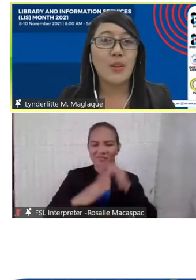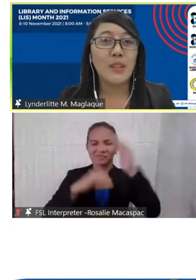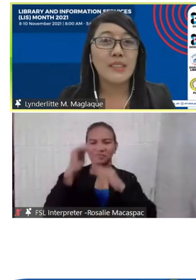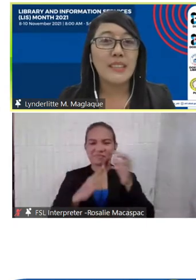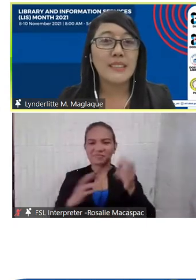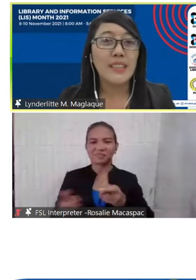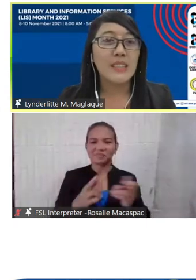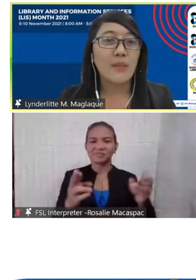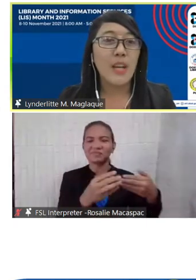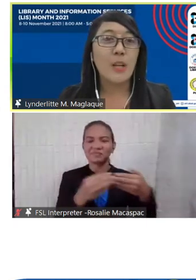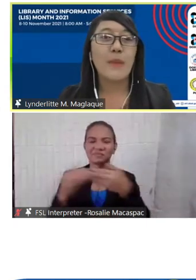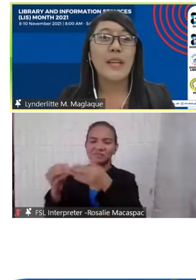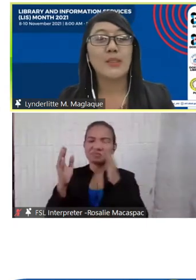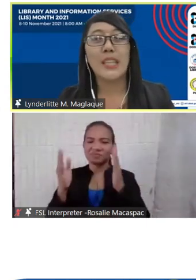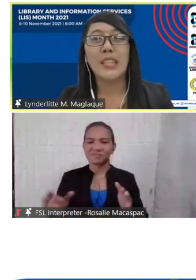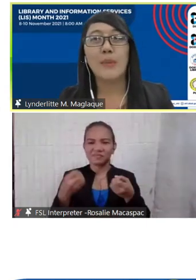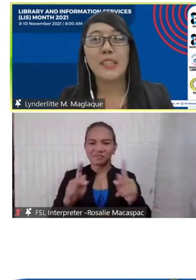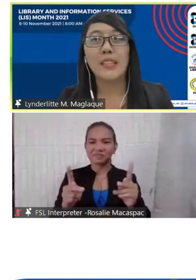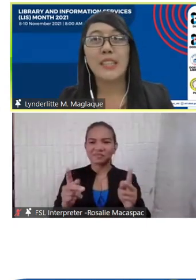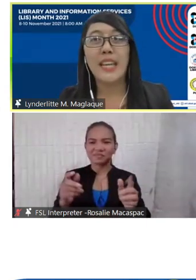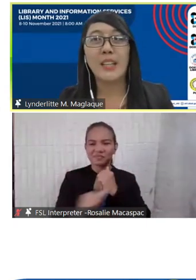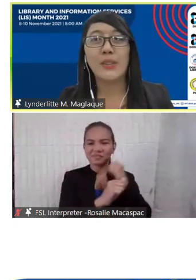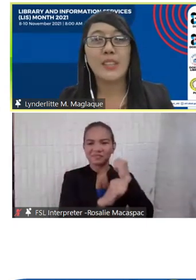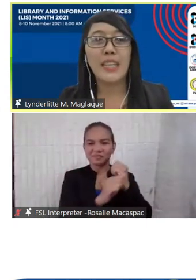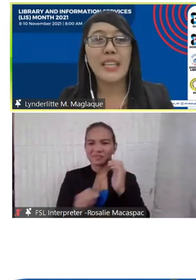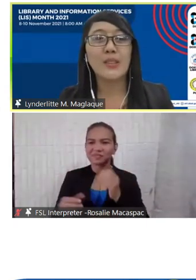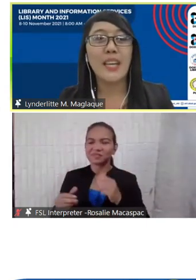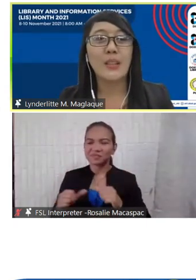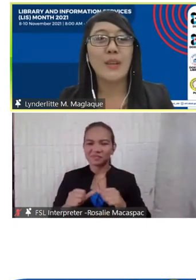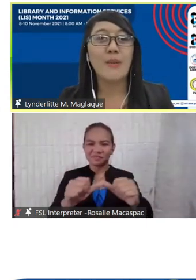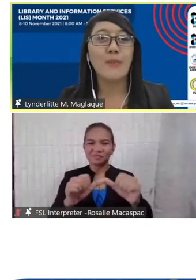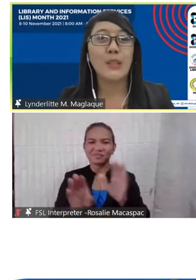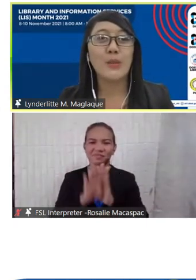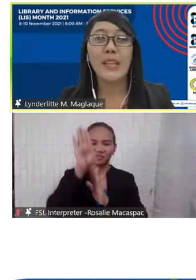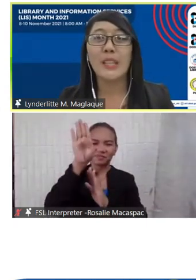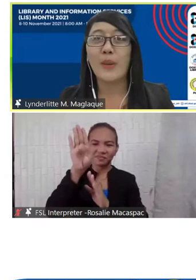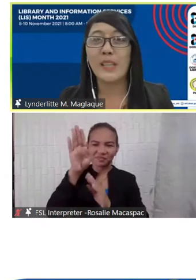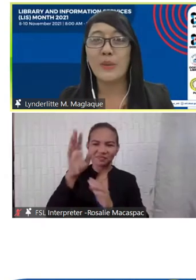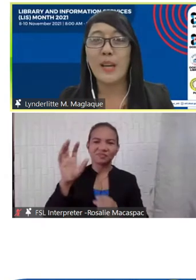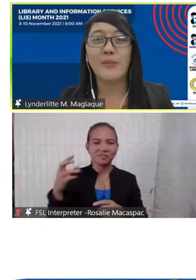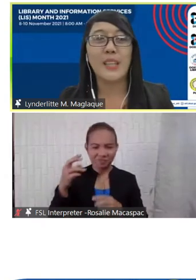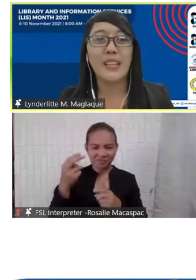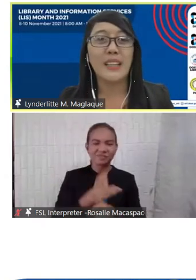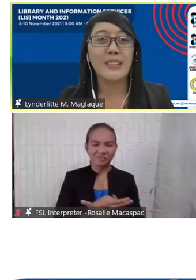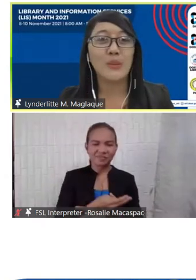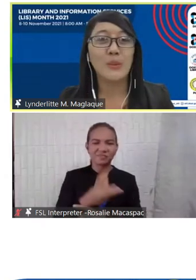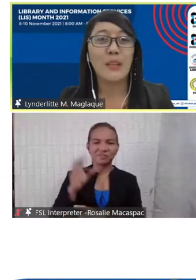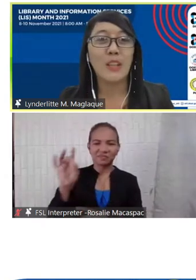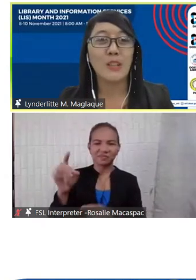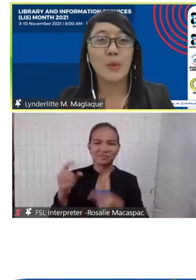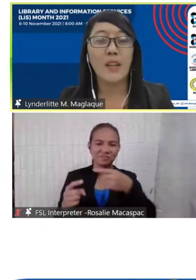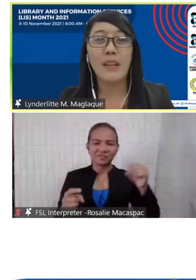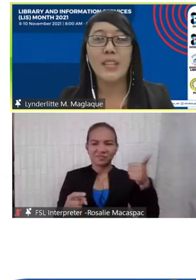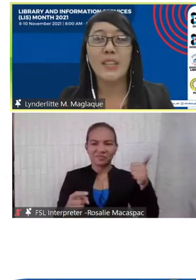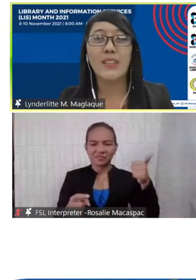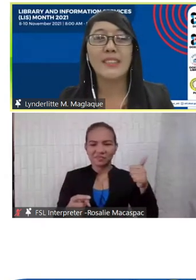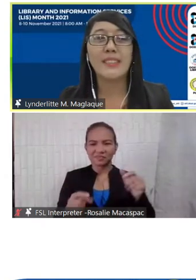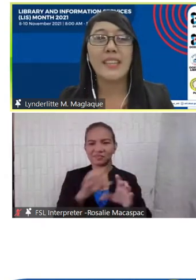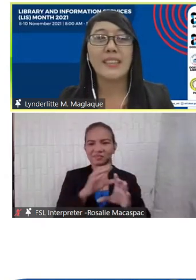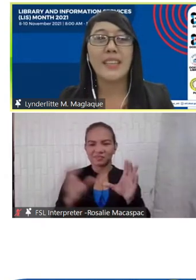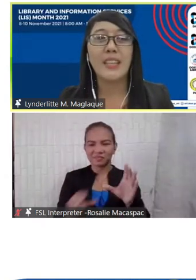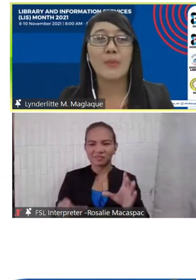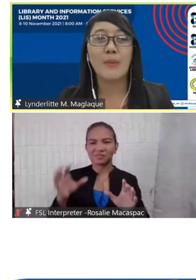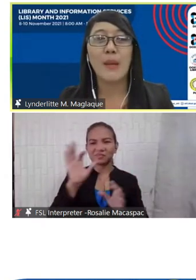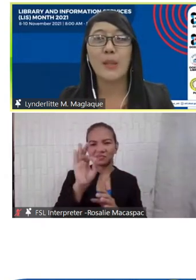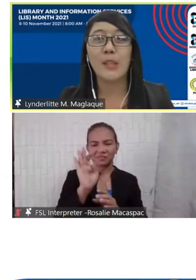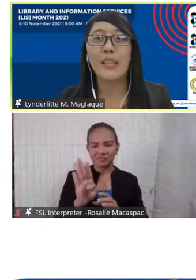Opportunities, Advocacies, Development, Sustainability, held on 8 to 10 November 2021 via Zoom and Facebook Live, given this